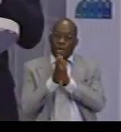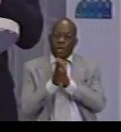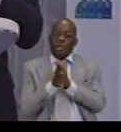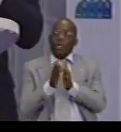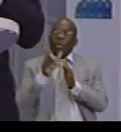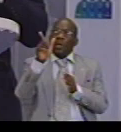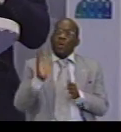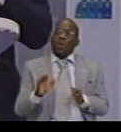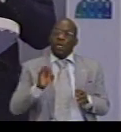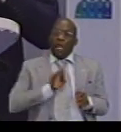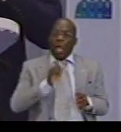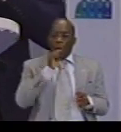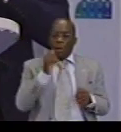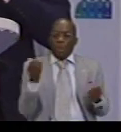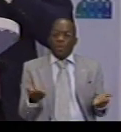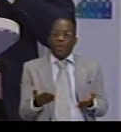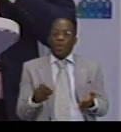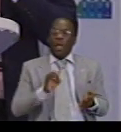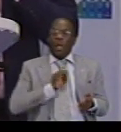here. I'm here.